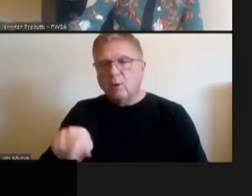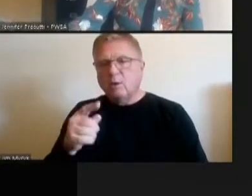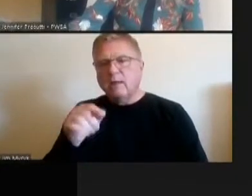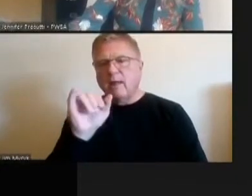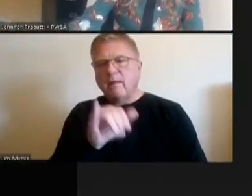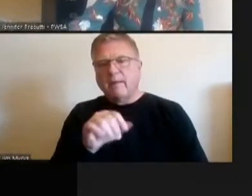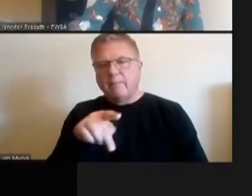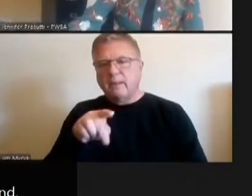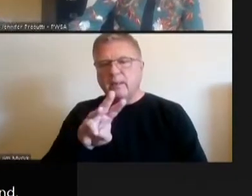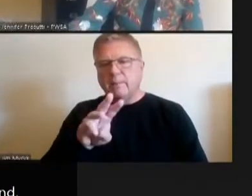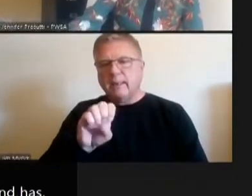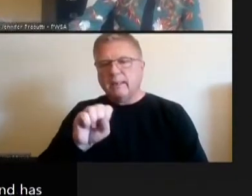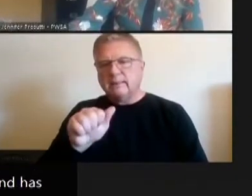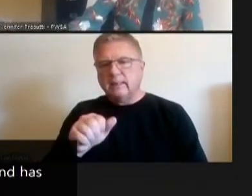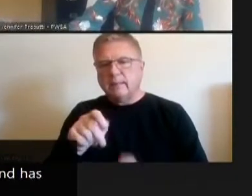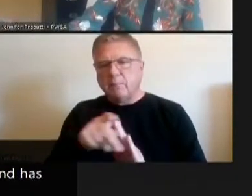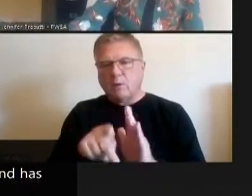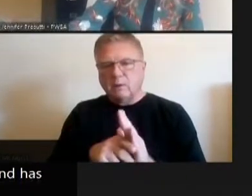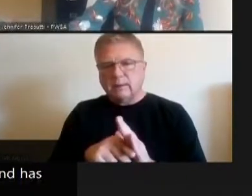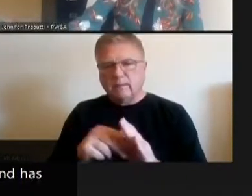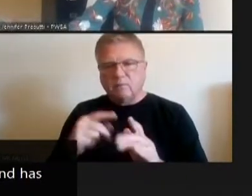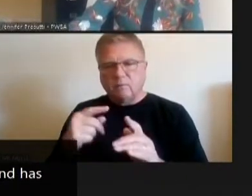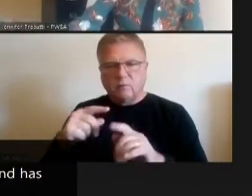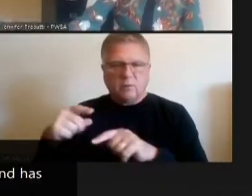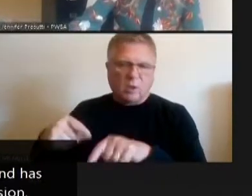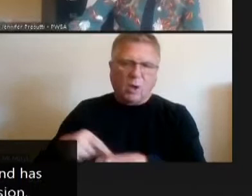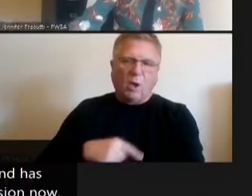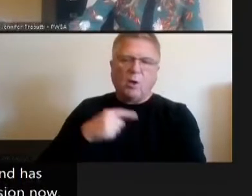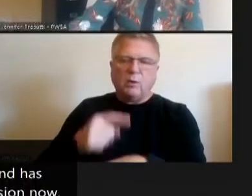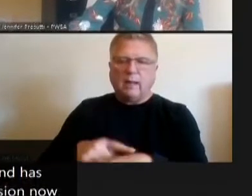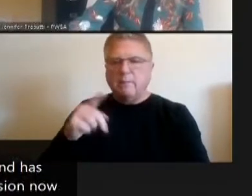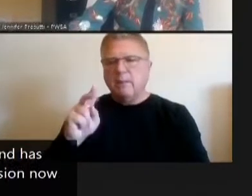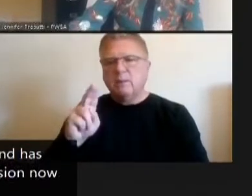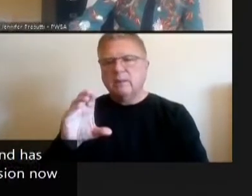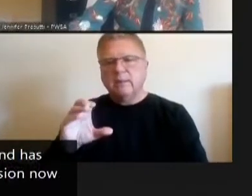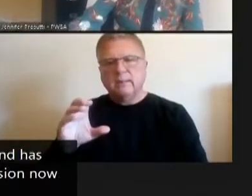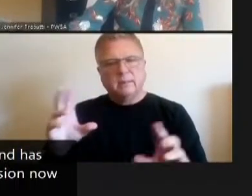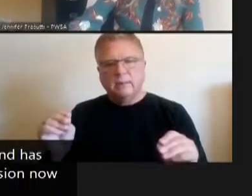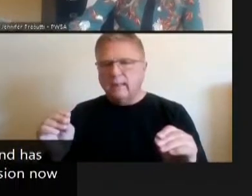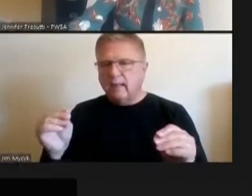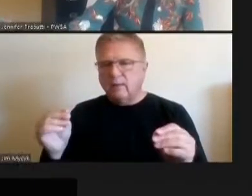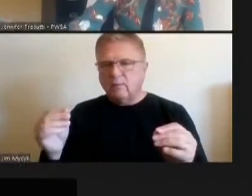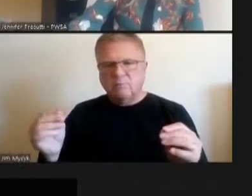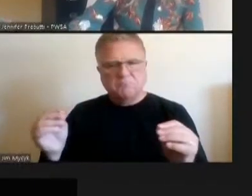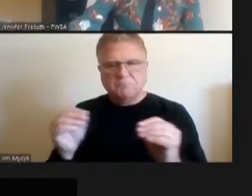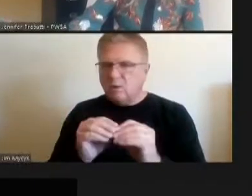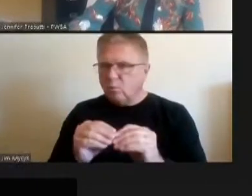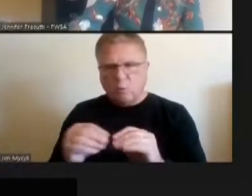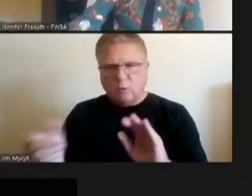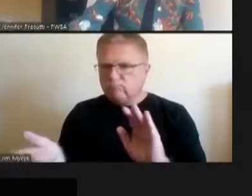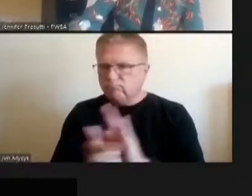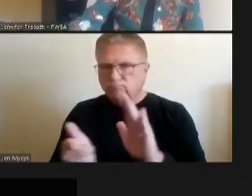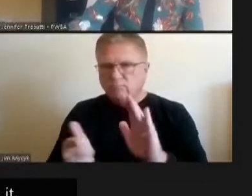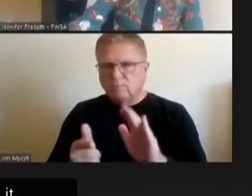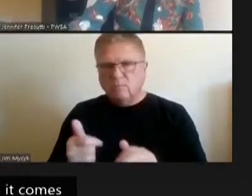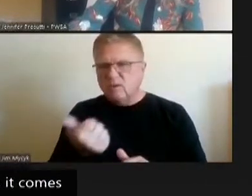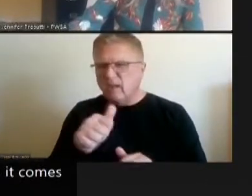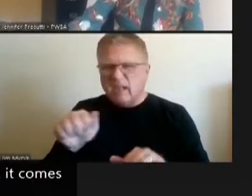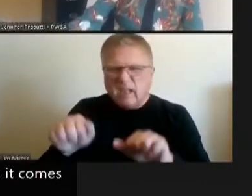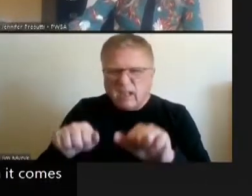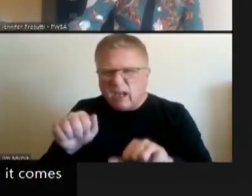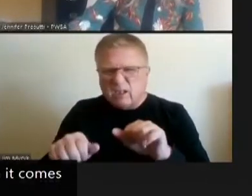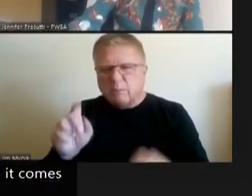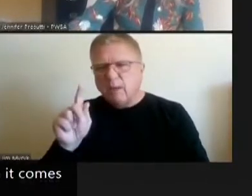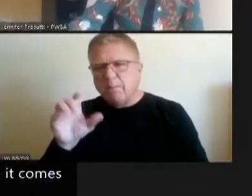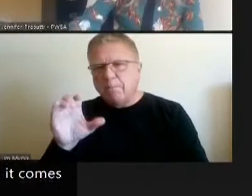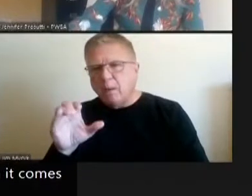PWSA policy and has been for some time, the Public Utility Commission now prohibits it. So if there is any doubt in anyone's head when it comes to public